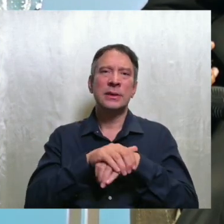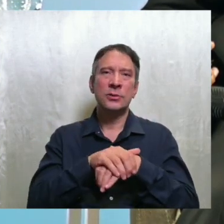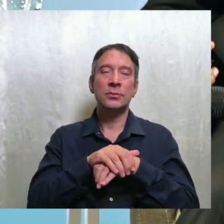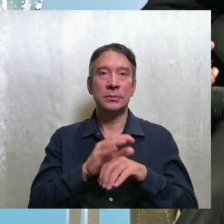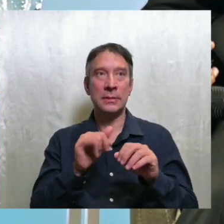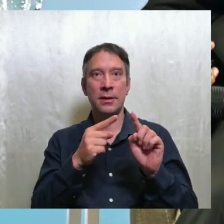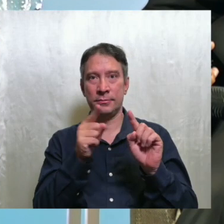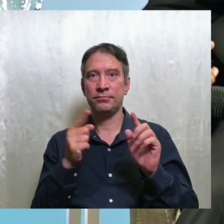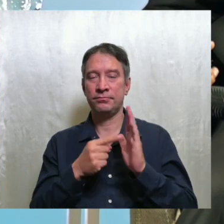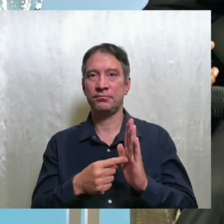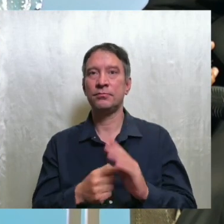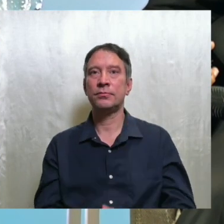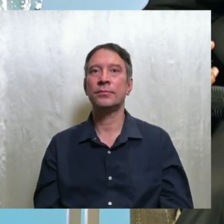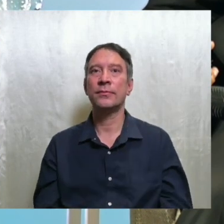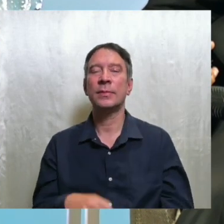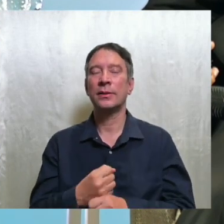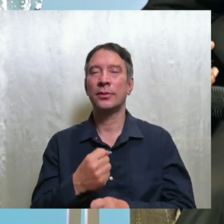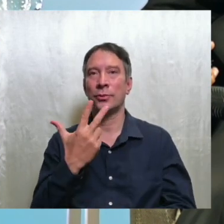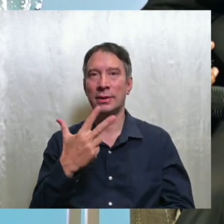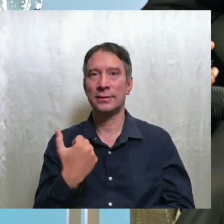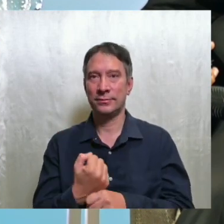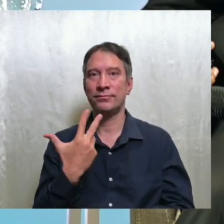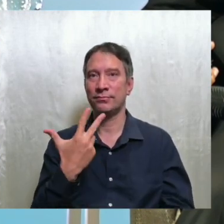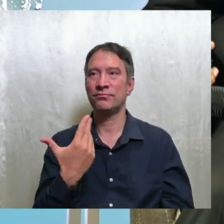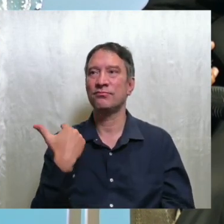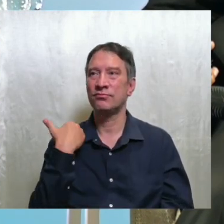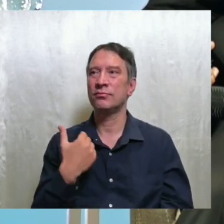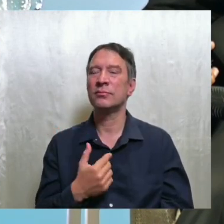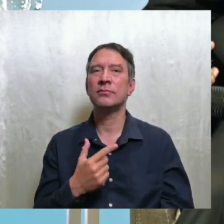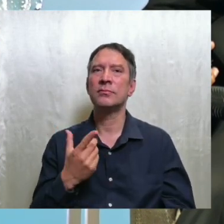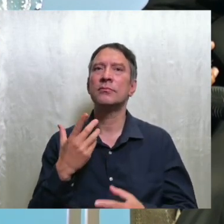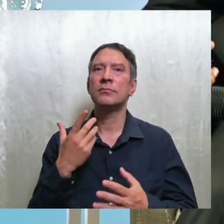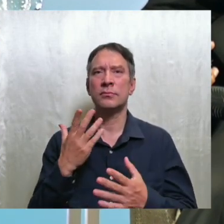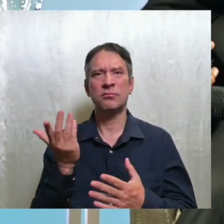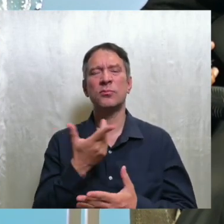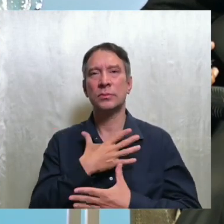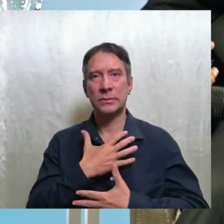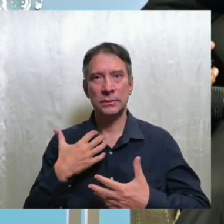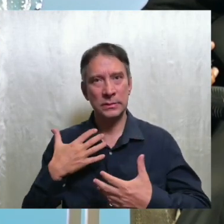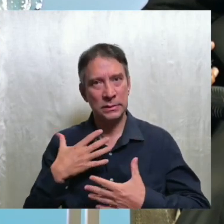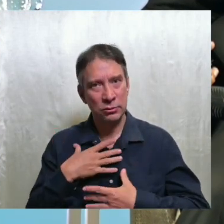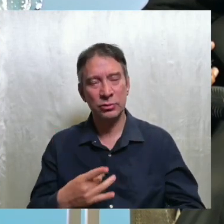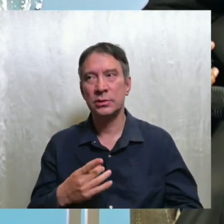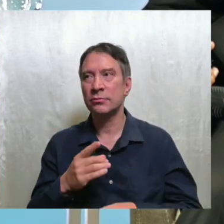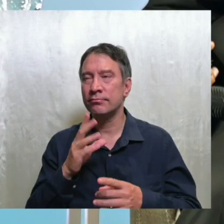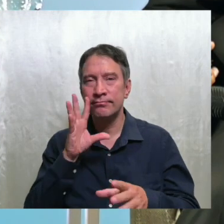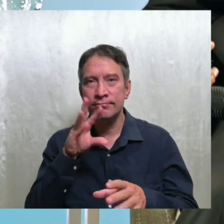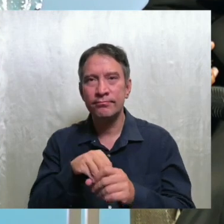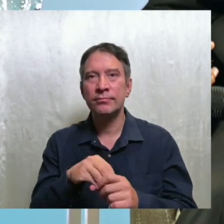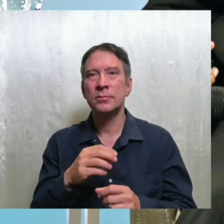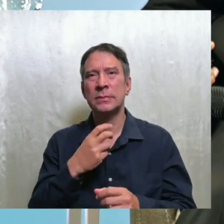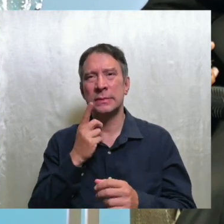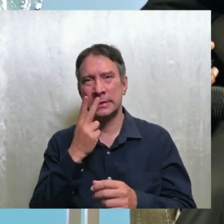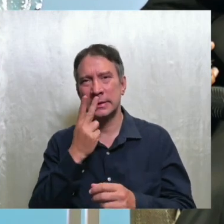computer-aided education, leveraging his skills to create AI-driven solutions that address critical challenges in programming education.